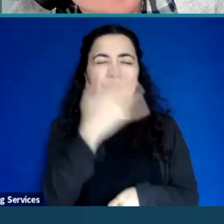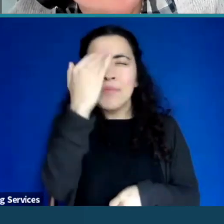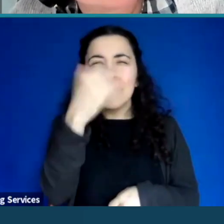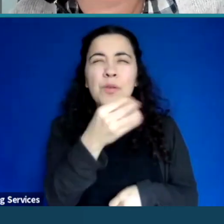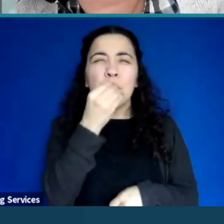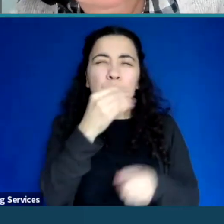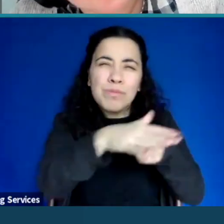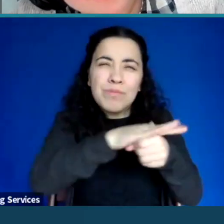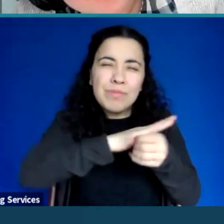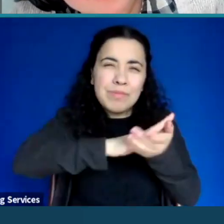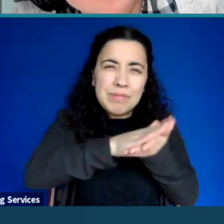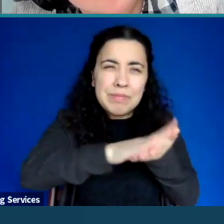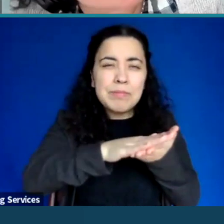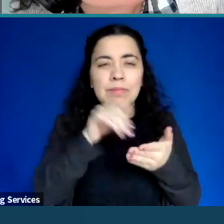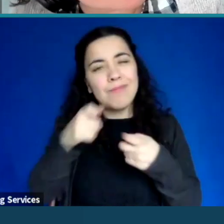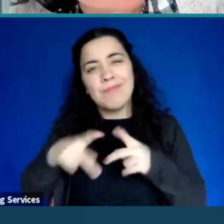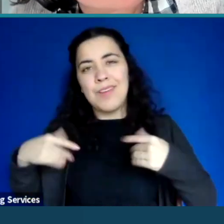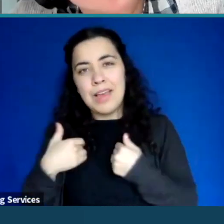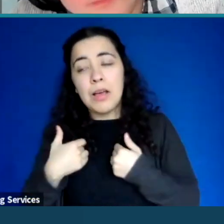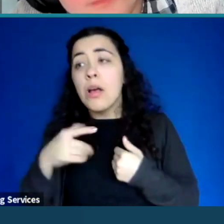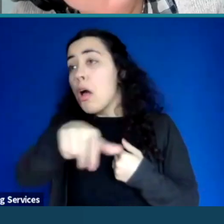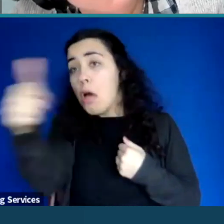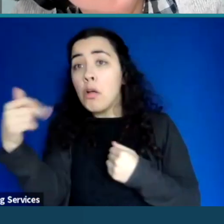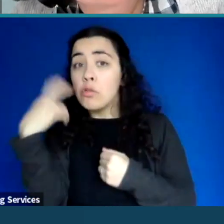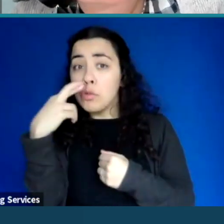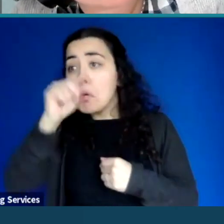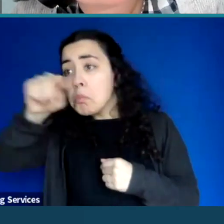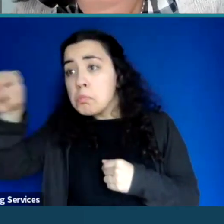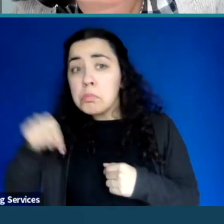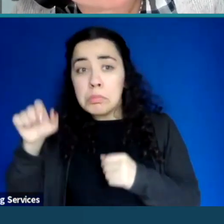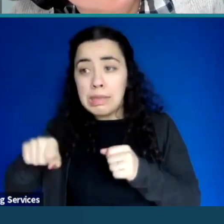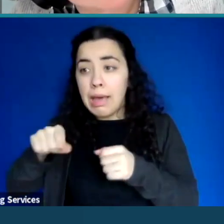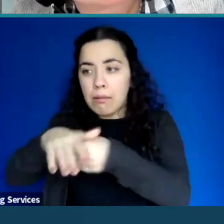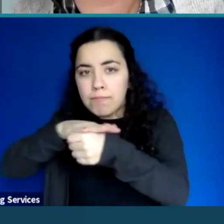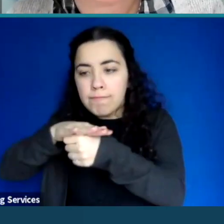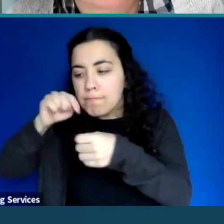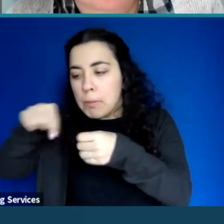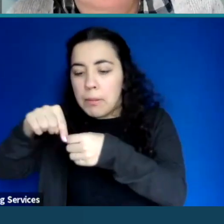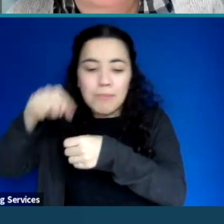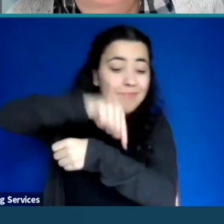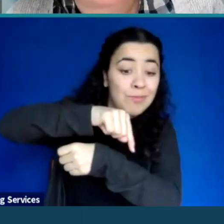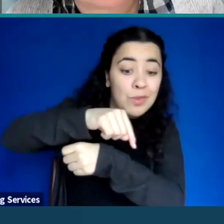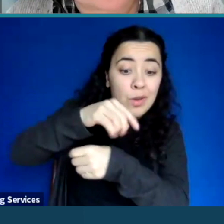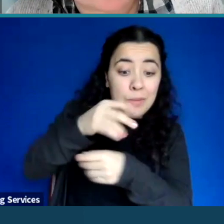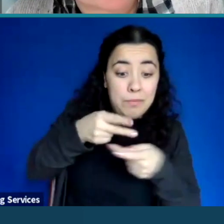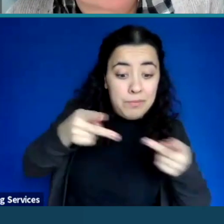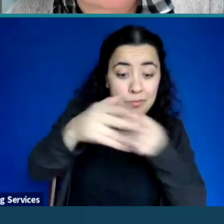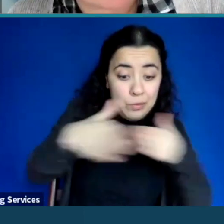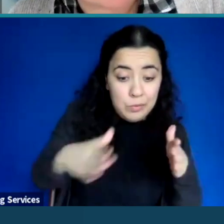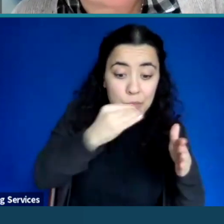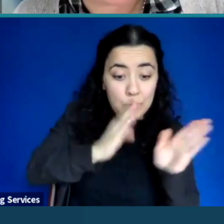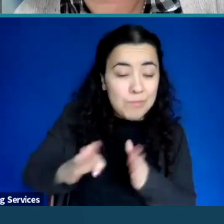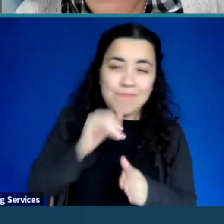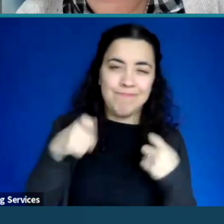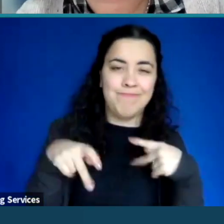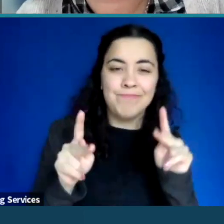prep areas. They can still go in every other part of the restaurant, just not the food prep area. And burn units and operating rooms, which are typically, they need to